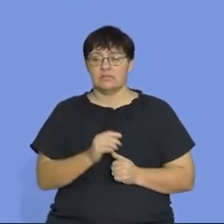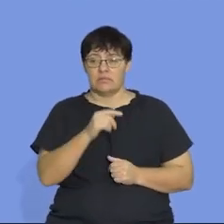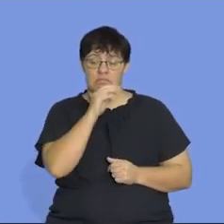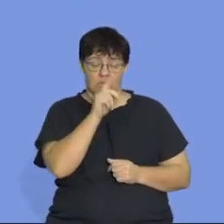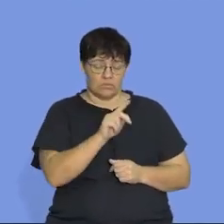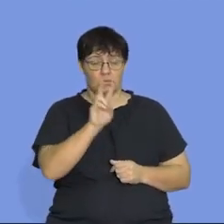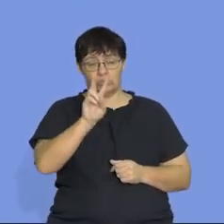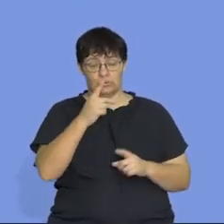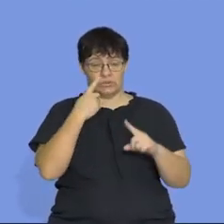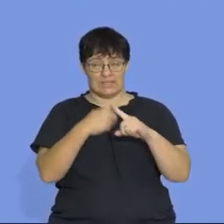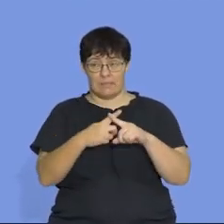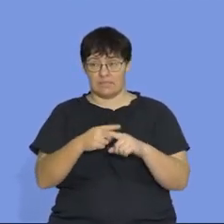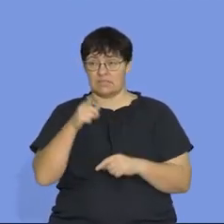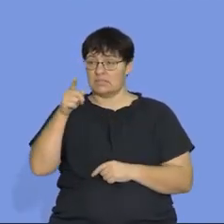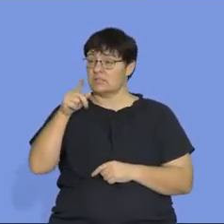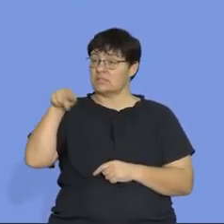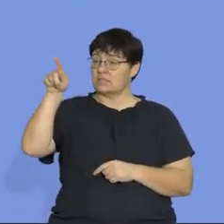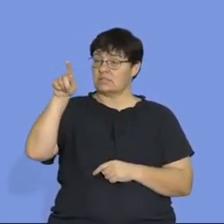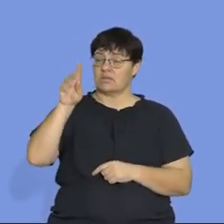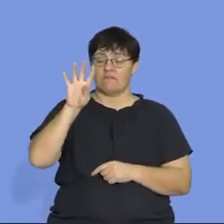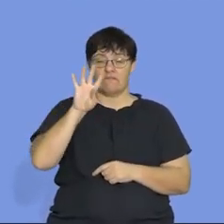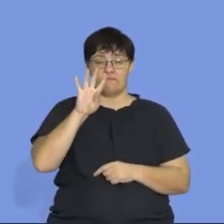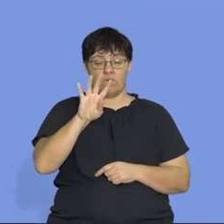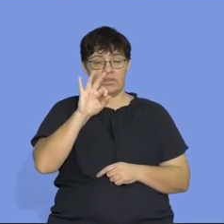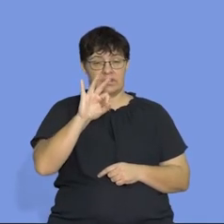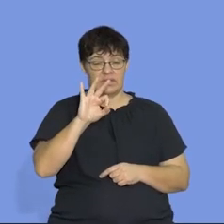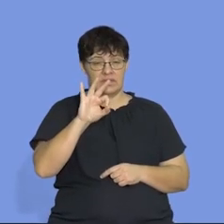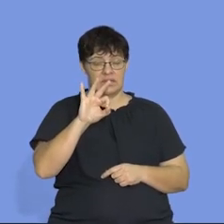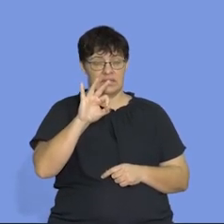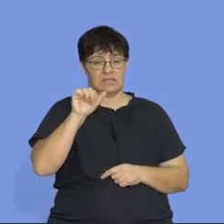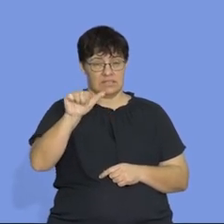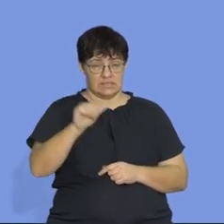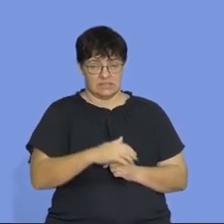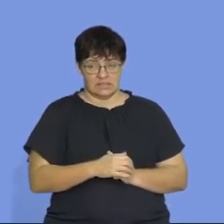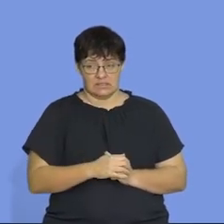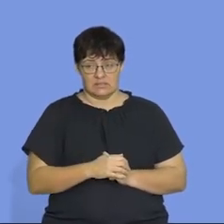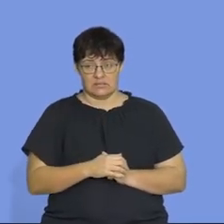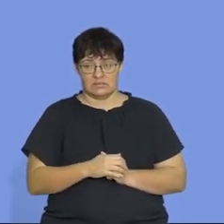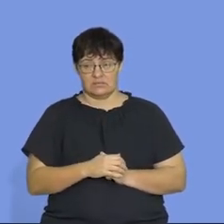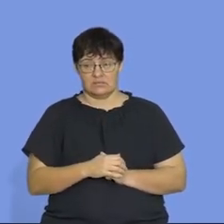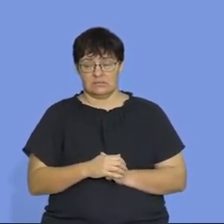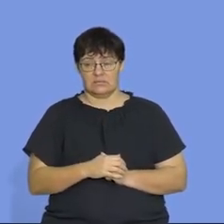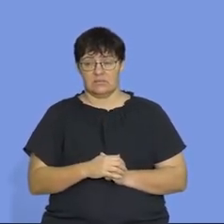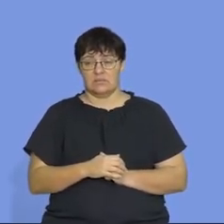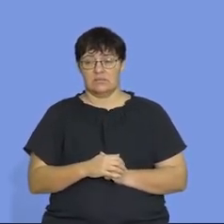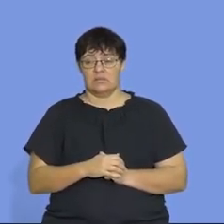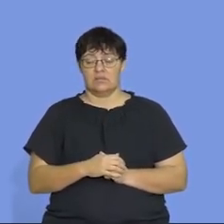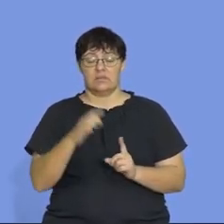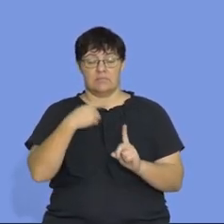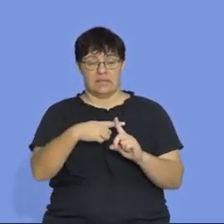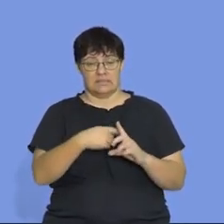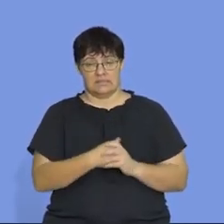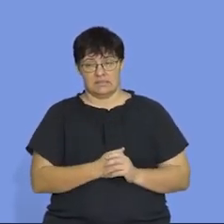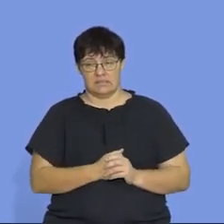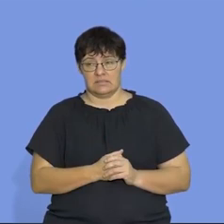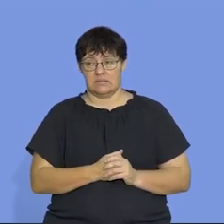those of hydrogen, which is 436 kilojoules per mole plus 1